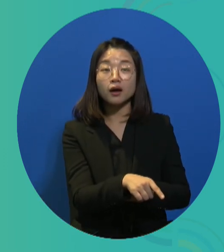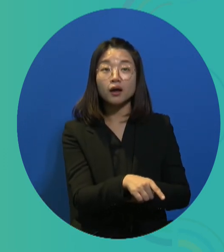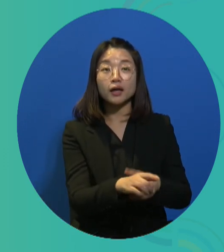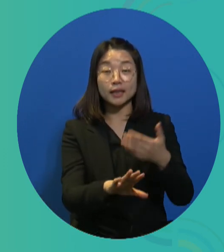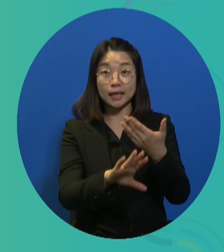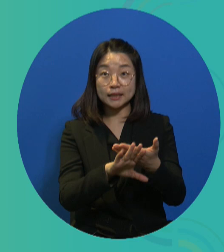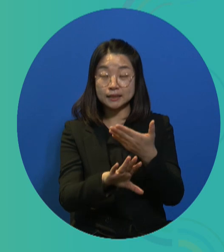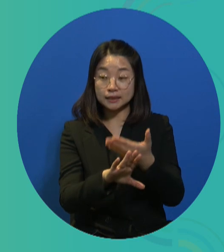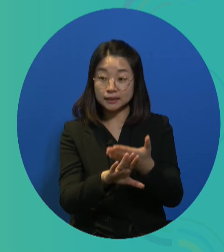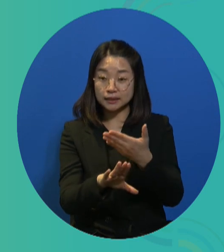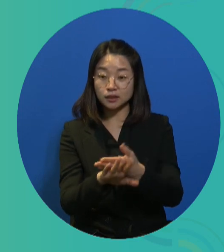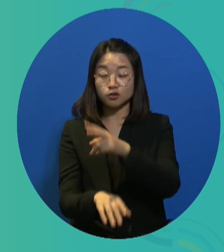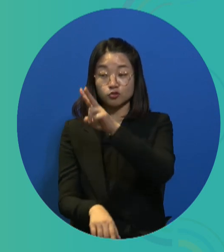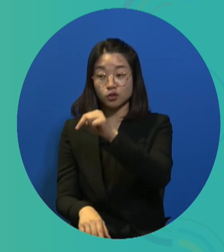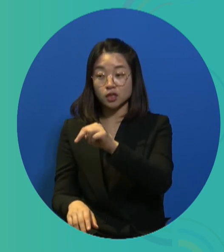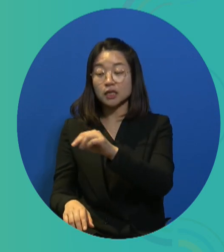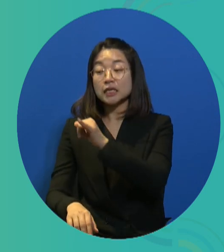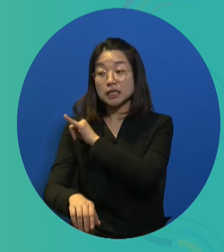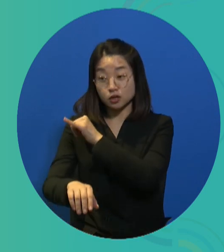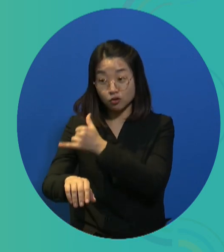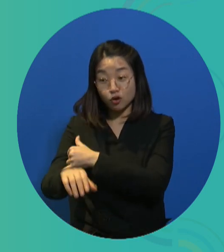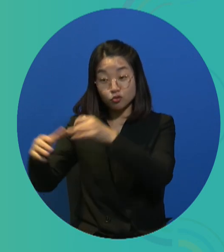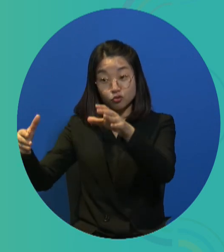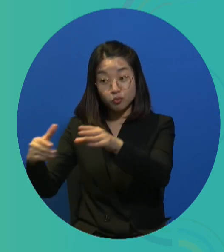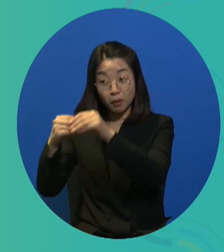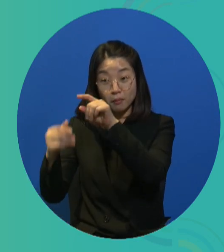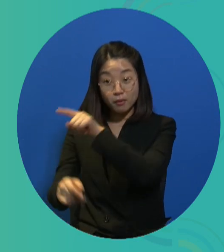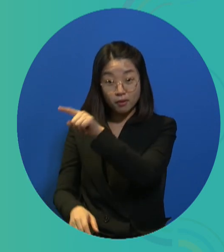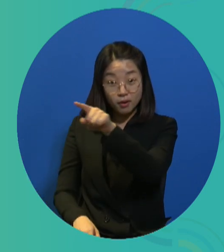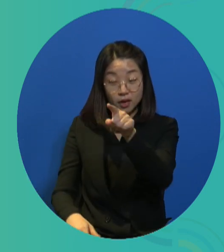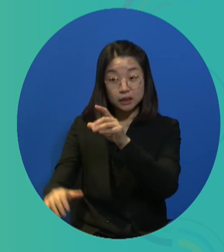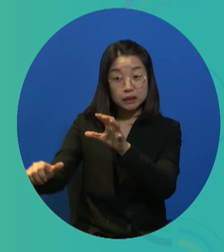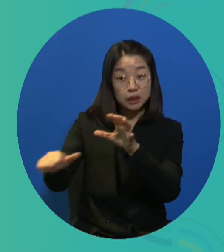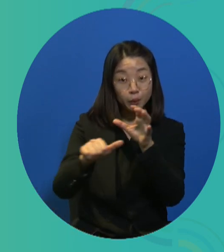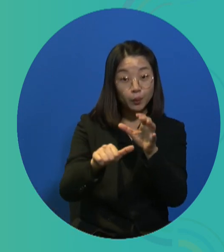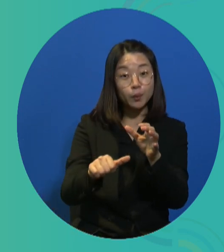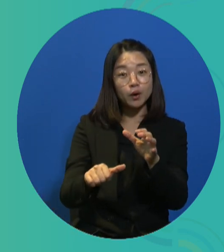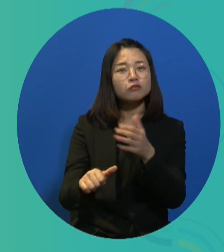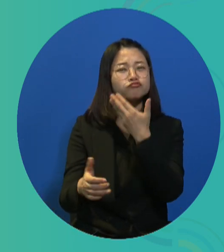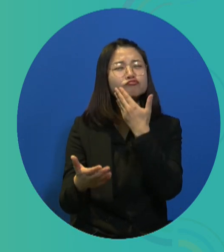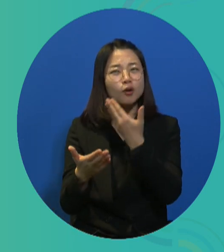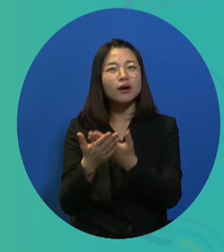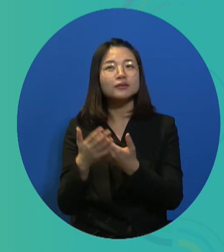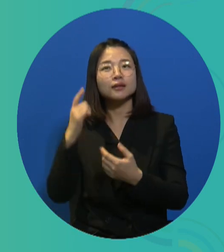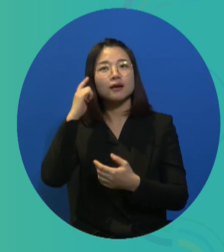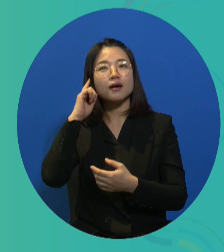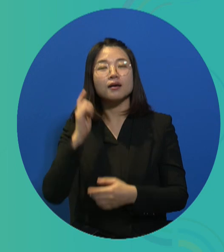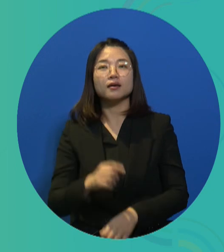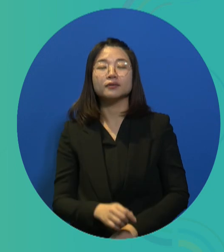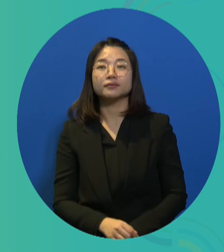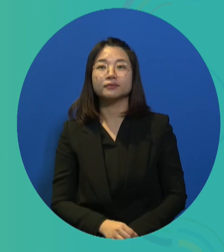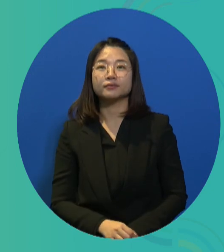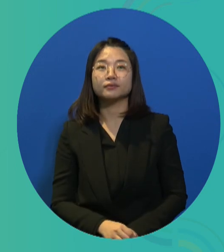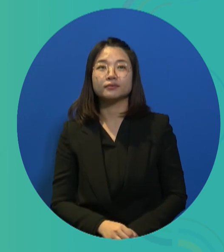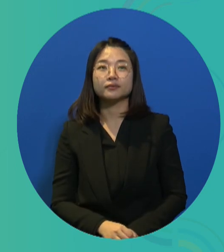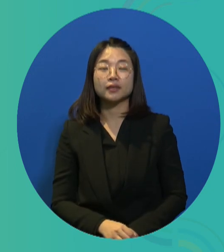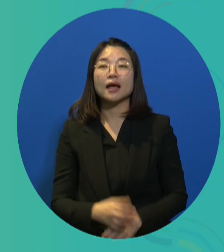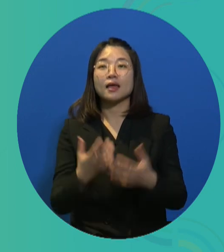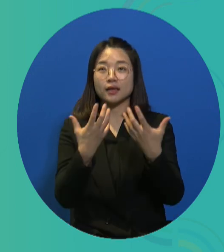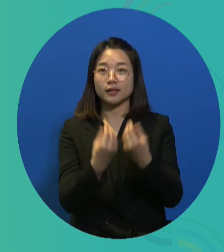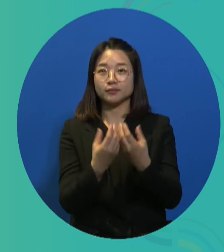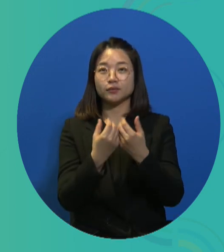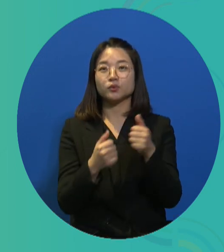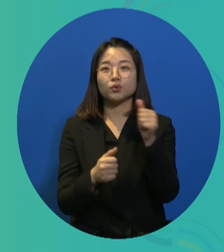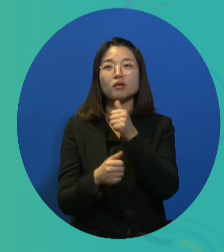finding. So it is not only the CRPD, but other UN mechanisms that you've been utilizing at your foundation. So can